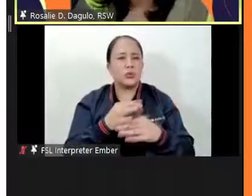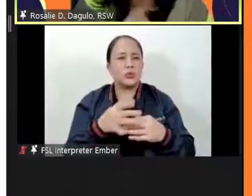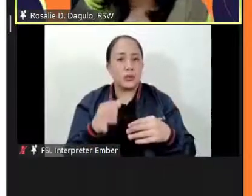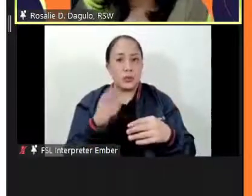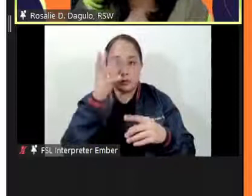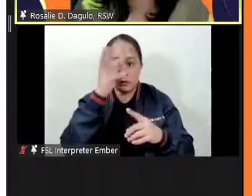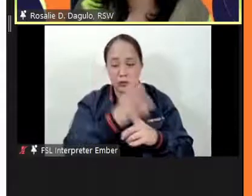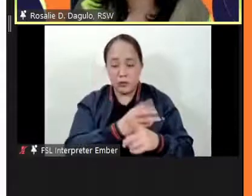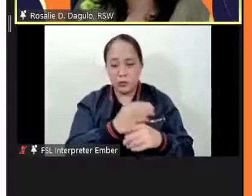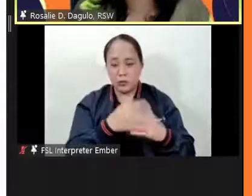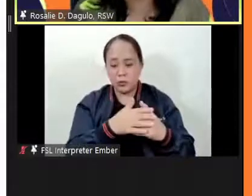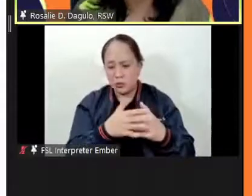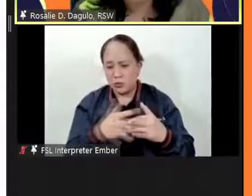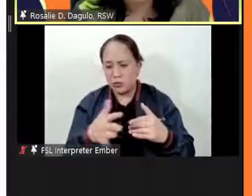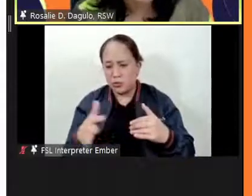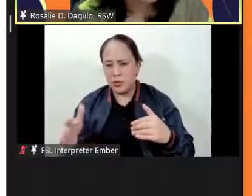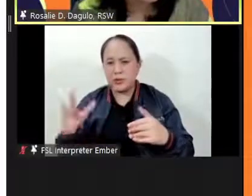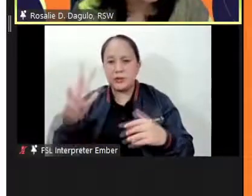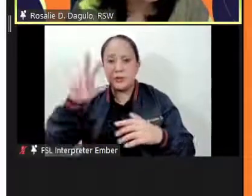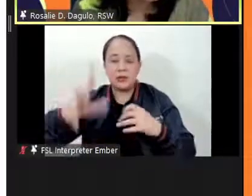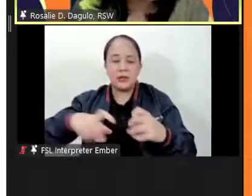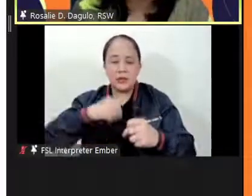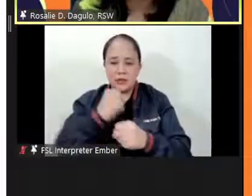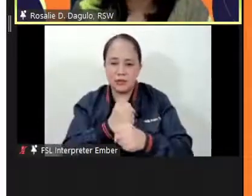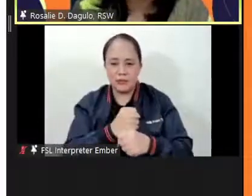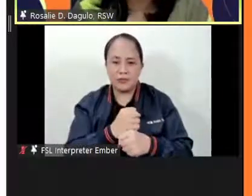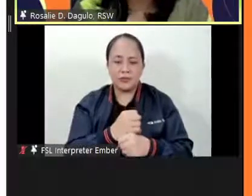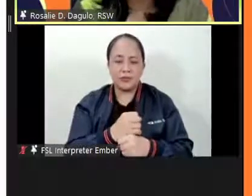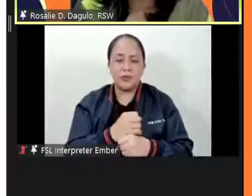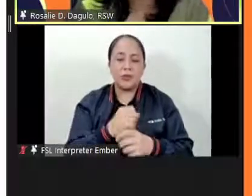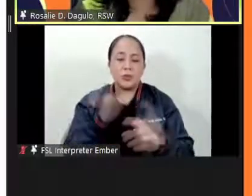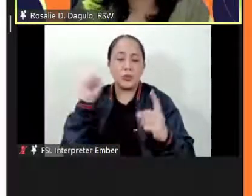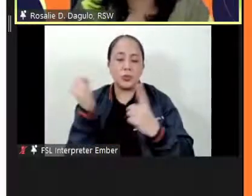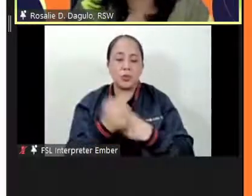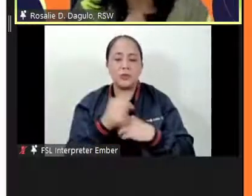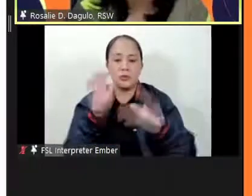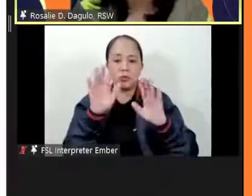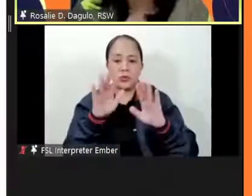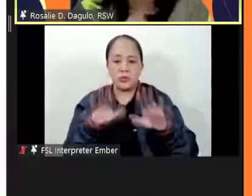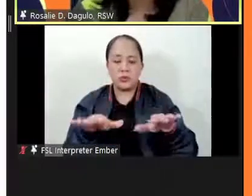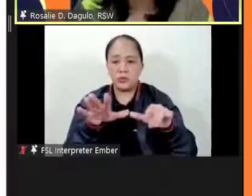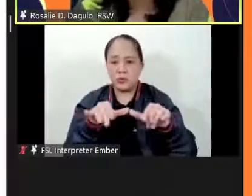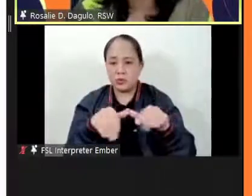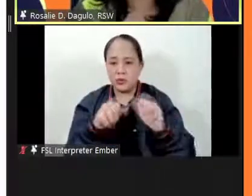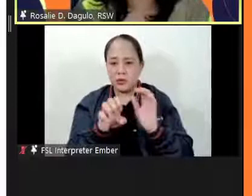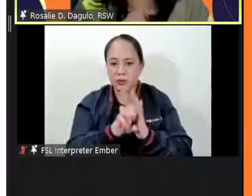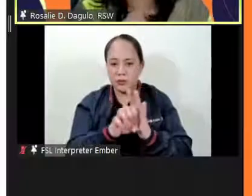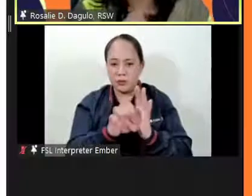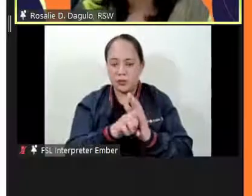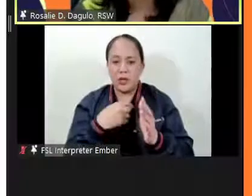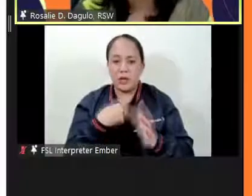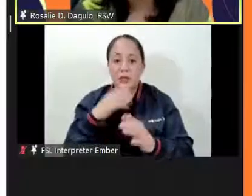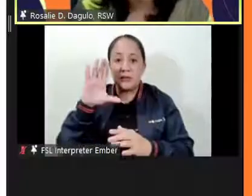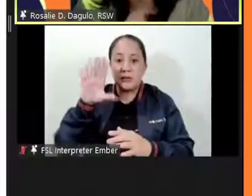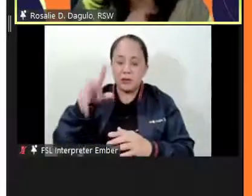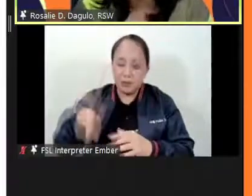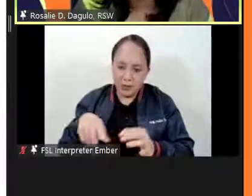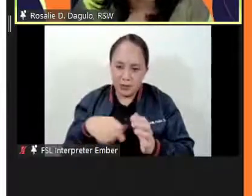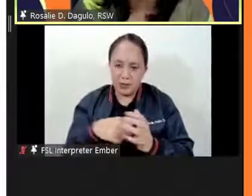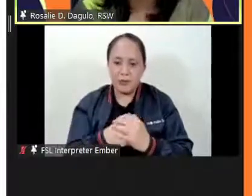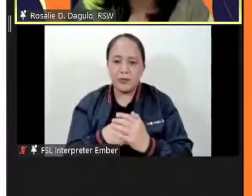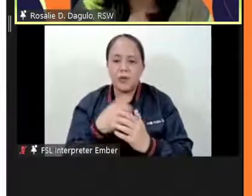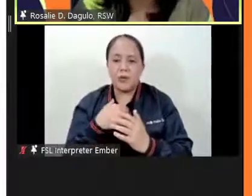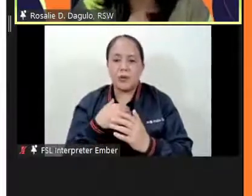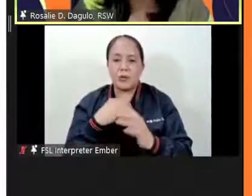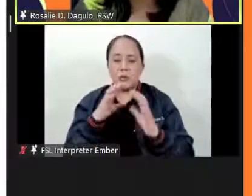months, and the longest is 3 years. Cases of children with disability, like those with cerebral palsy, with